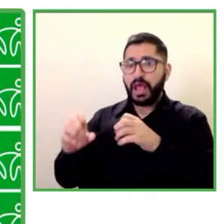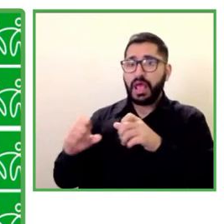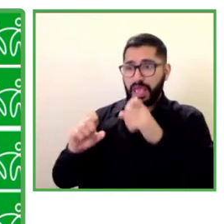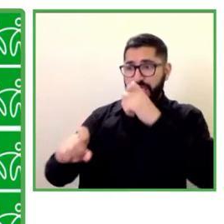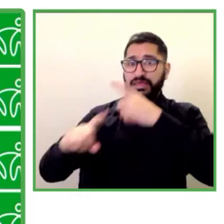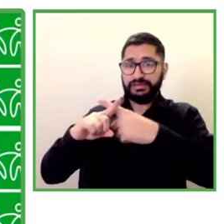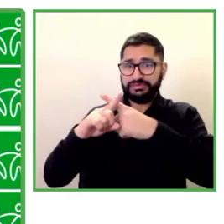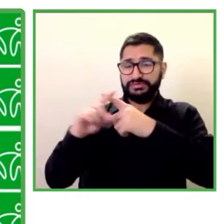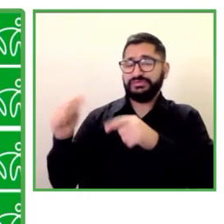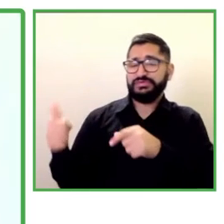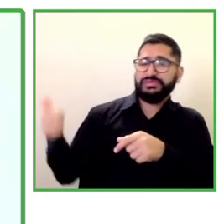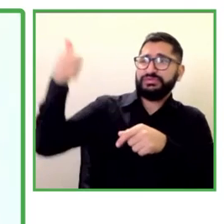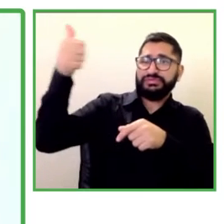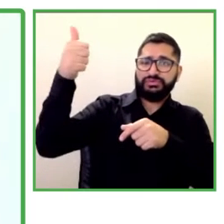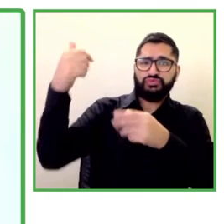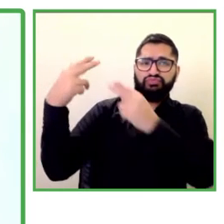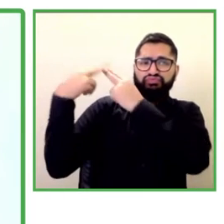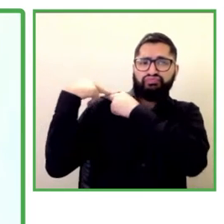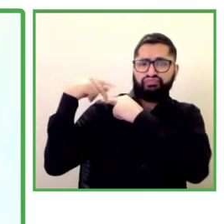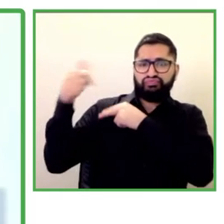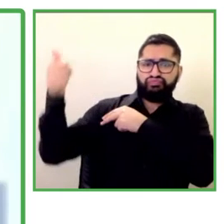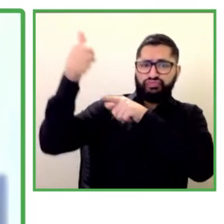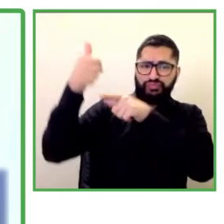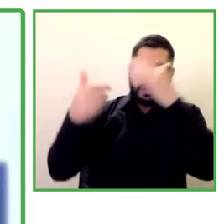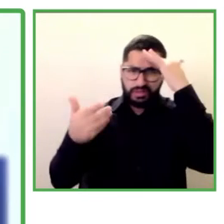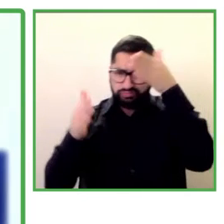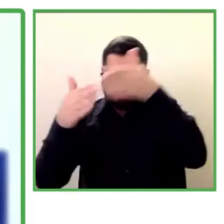SENA in Chile, in alliance with the